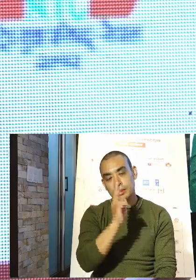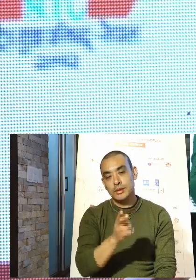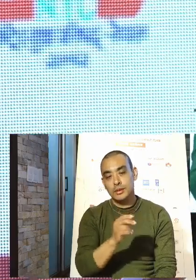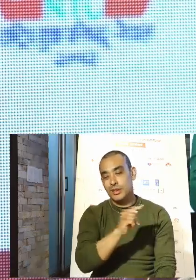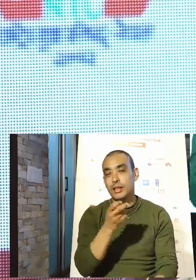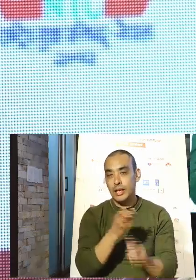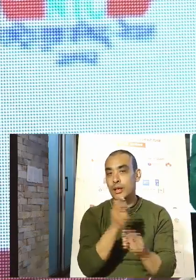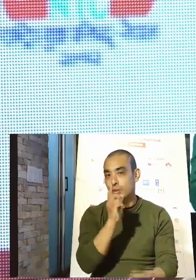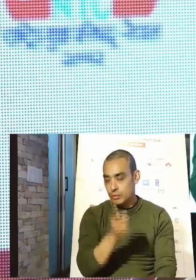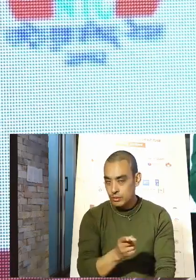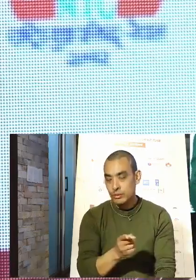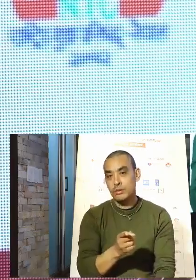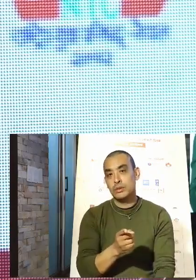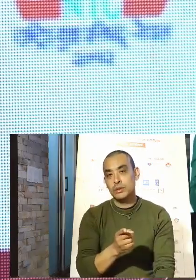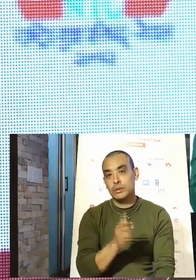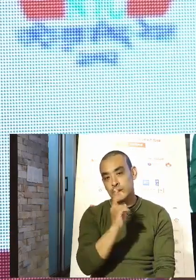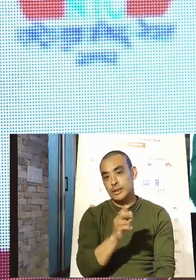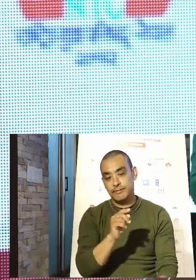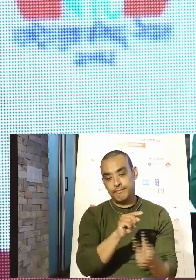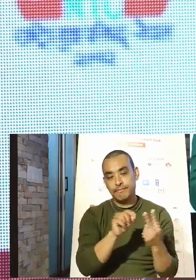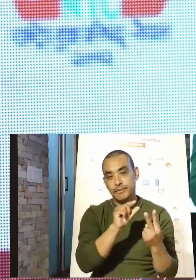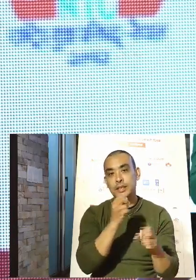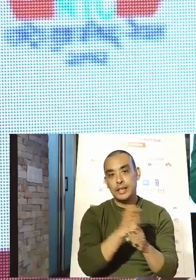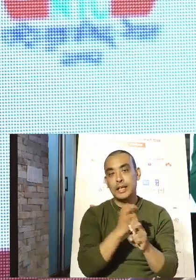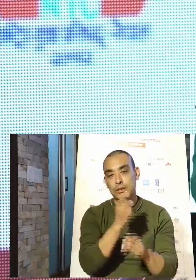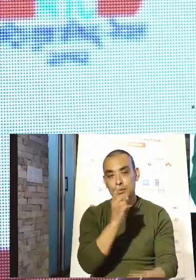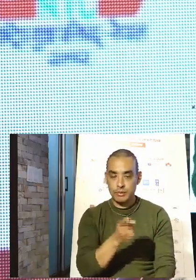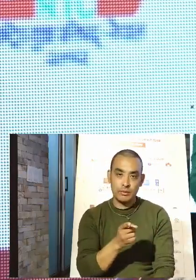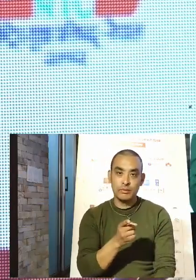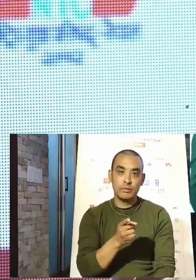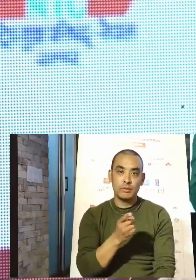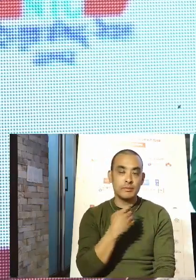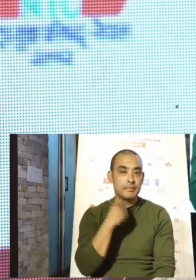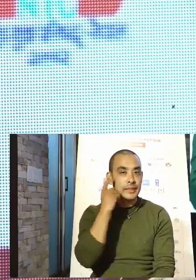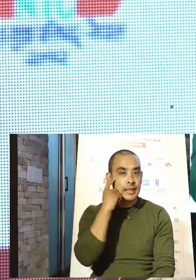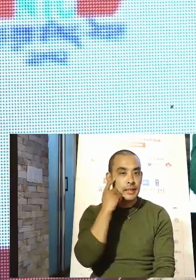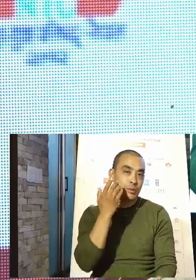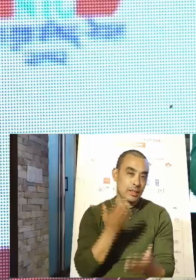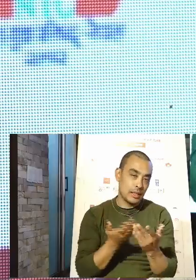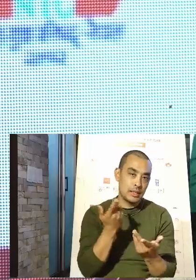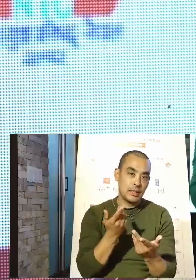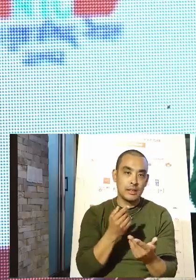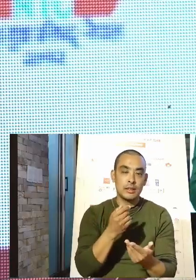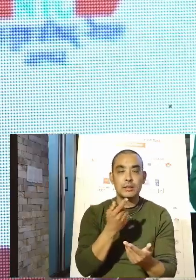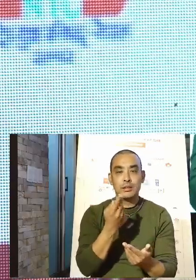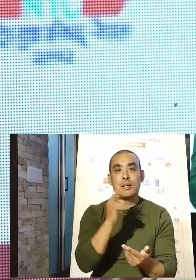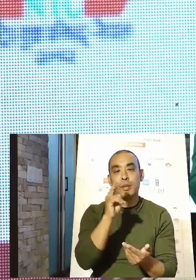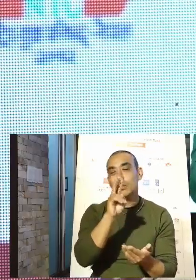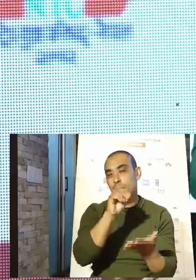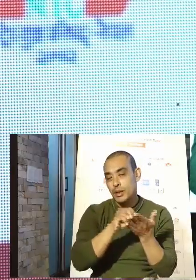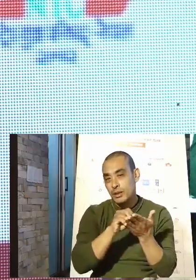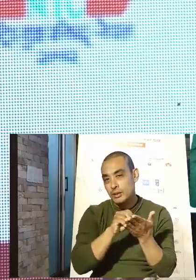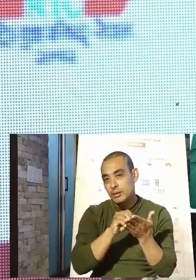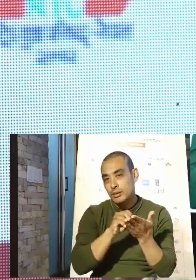difficult. This part was very difficult, and I could do just twice, and most of